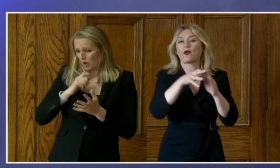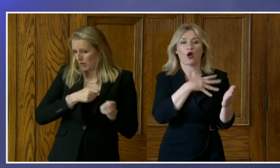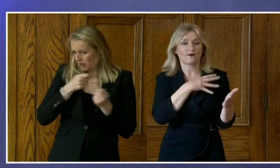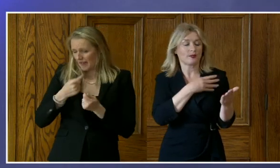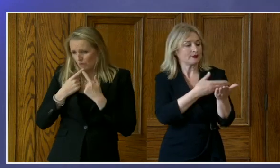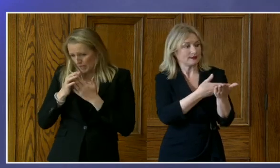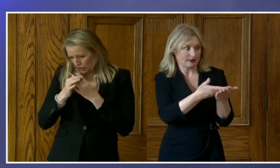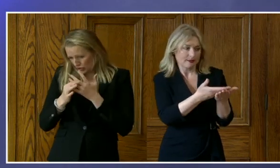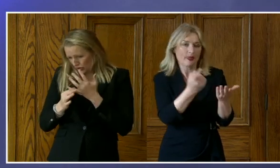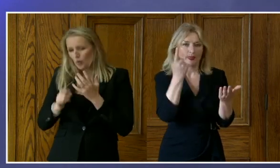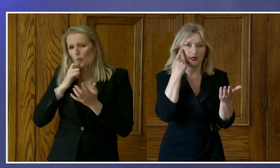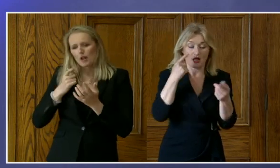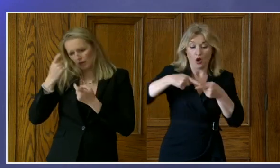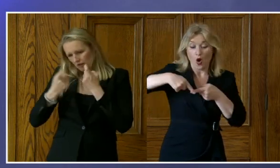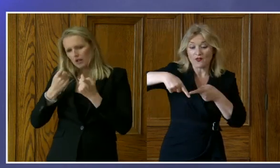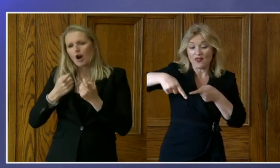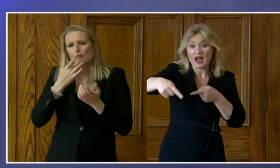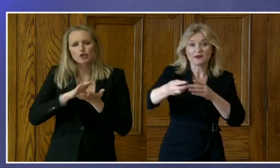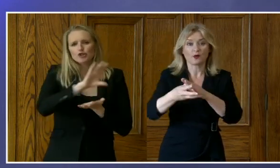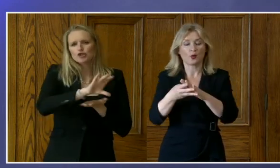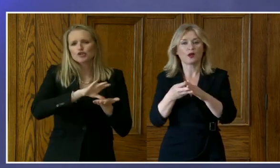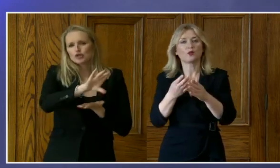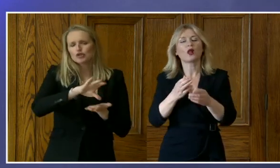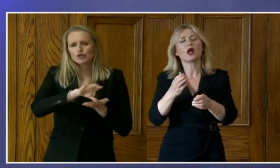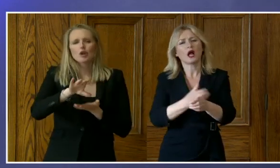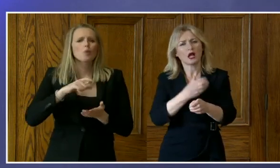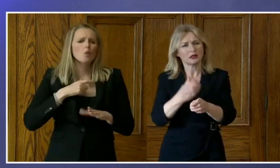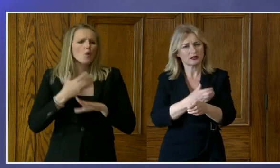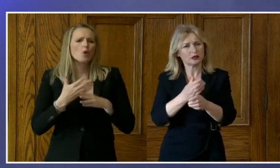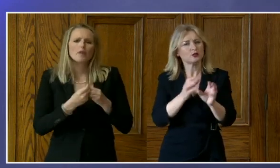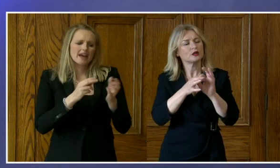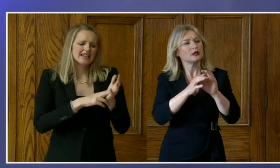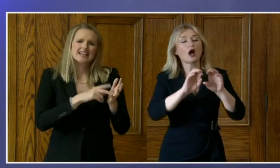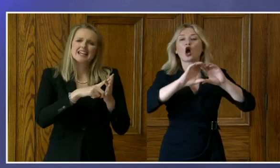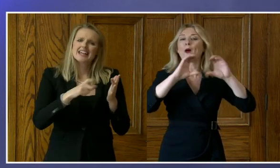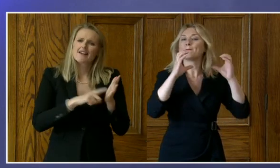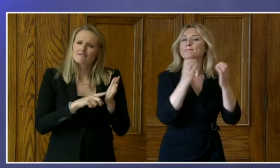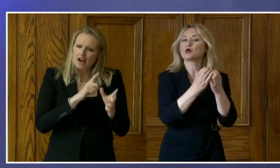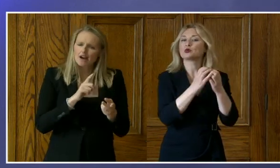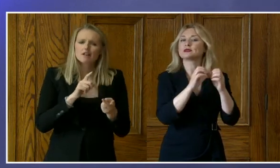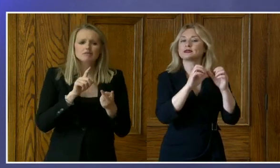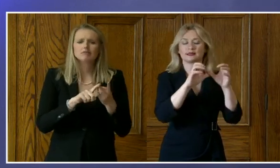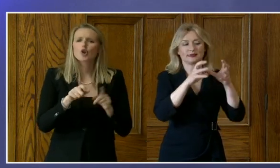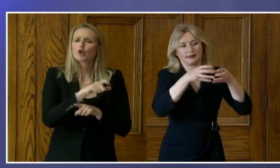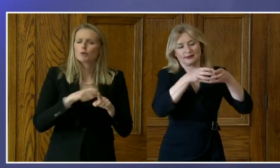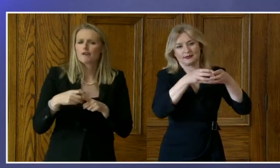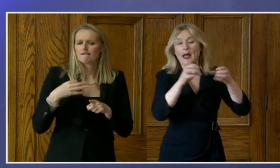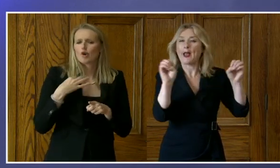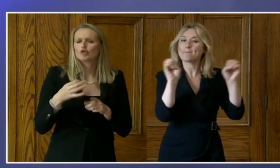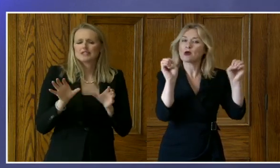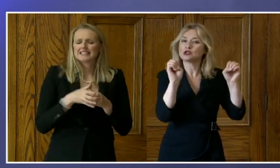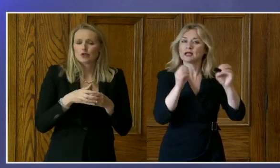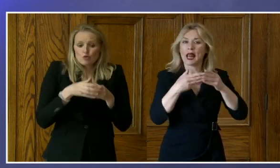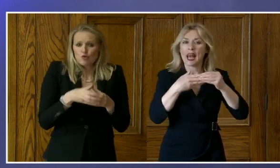wider issue. We will be continuing to engage with NICFA and through that community and voluntary sector emergencies leadership